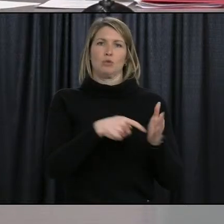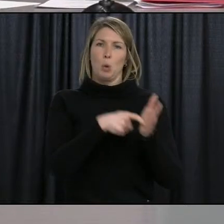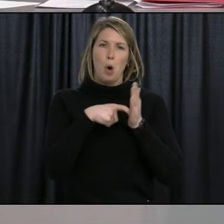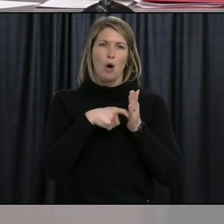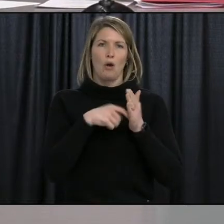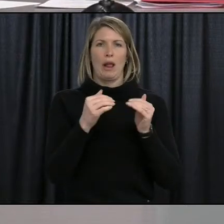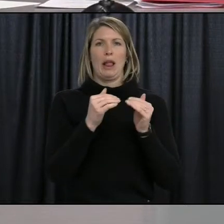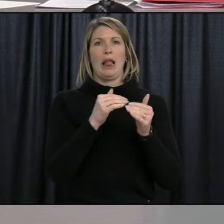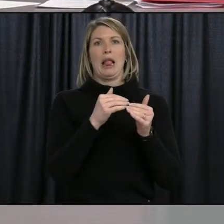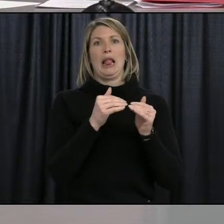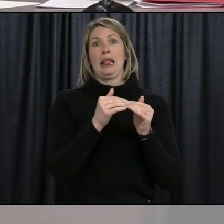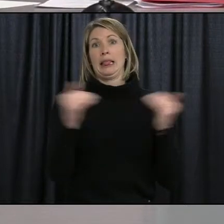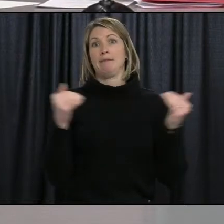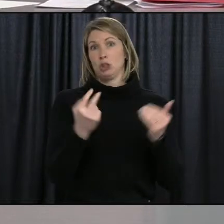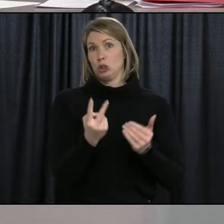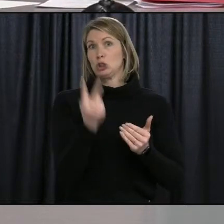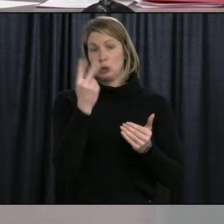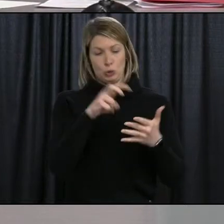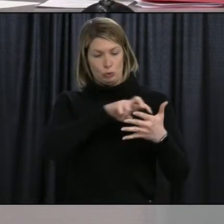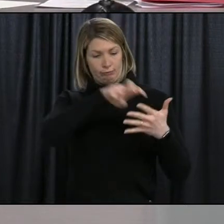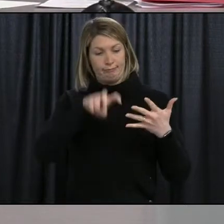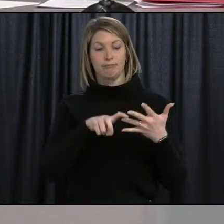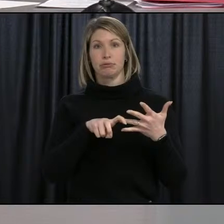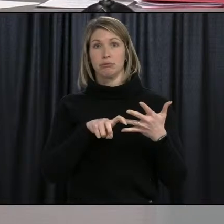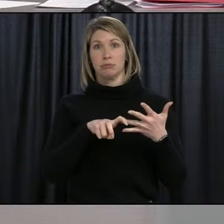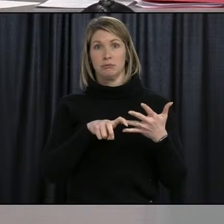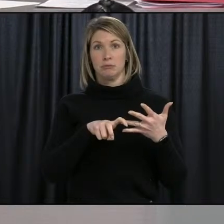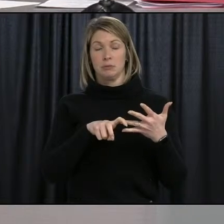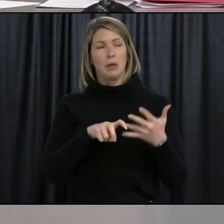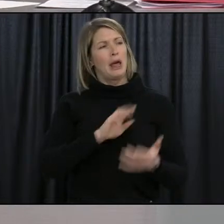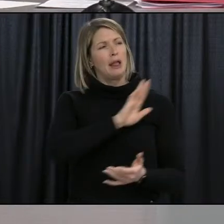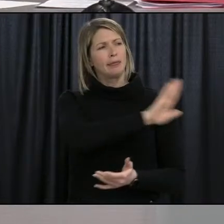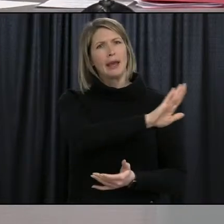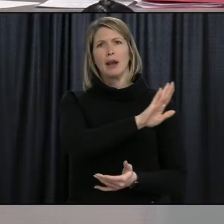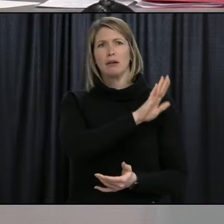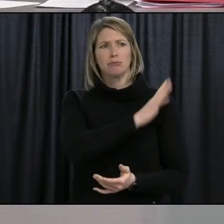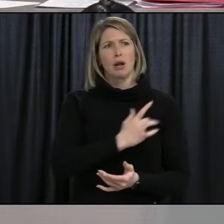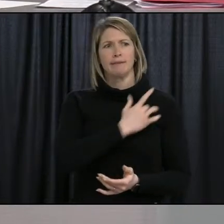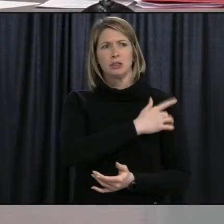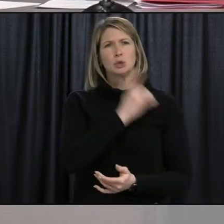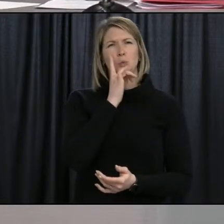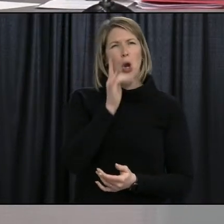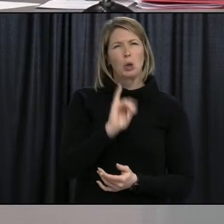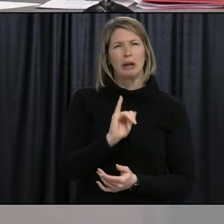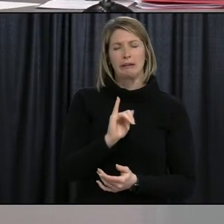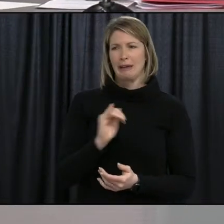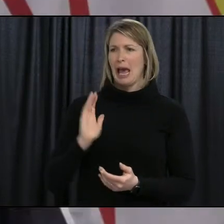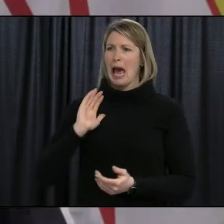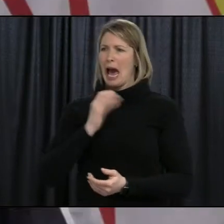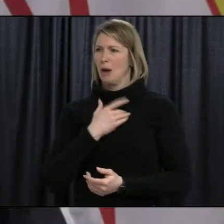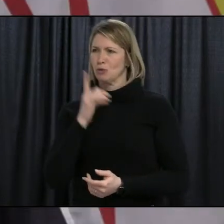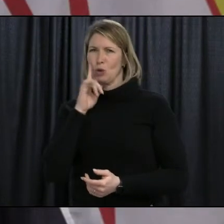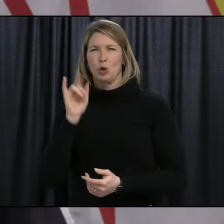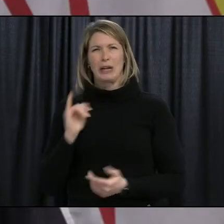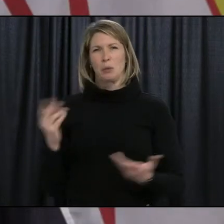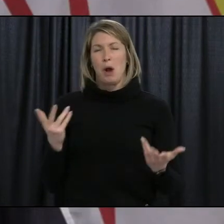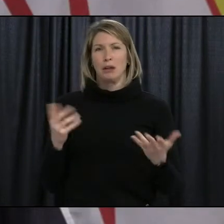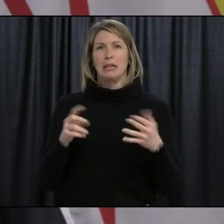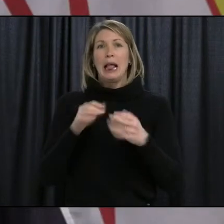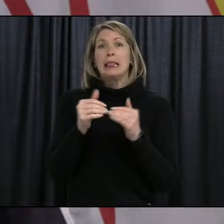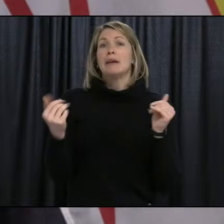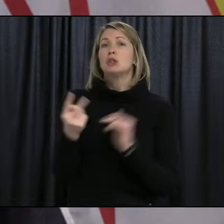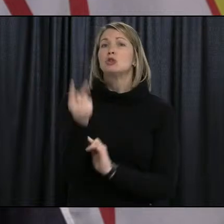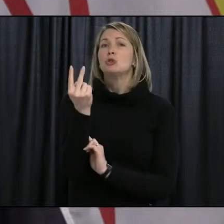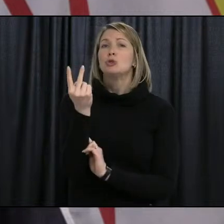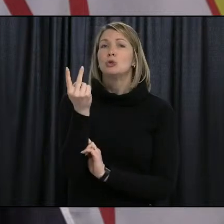Probably best for you. Yeah, so alert level 2, we were there before. It'll be similar